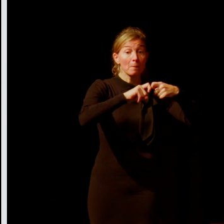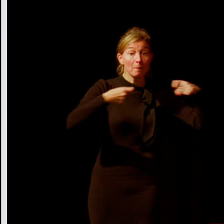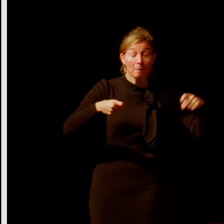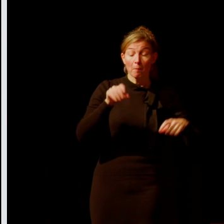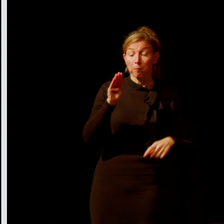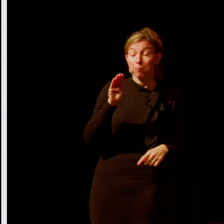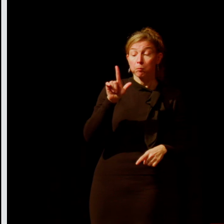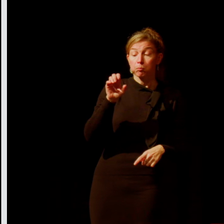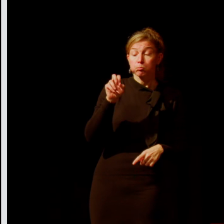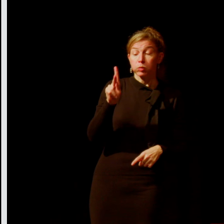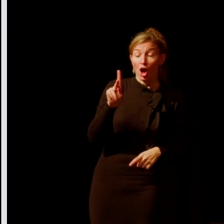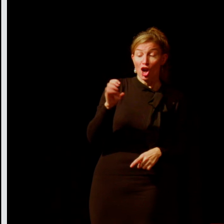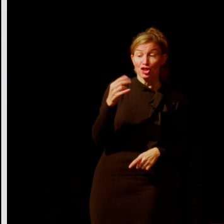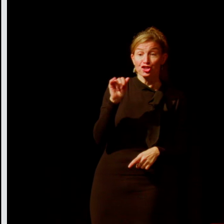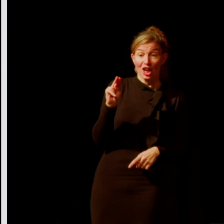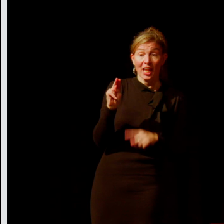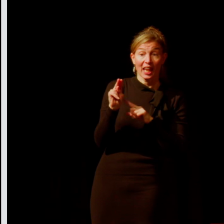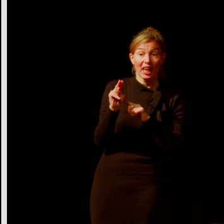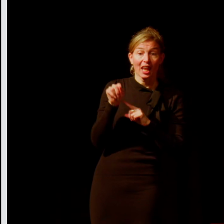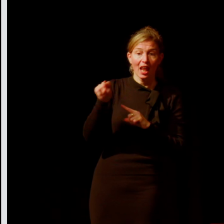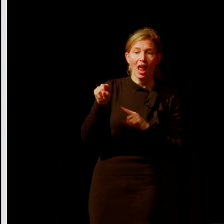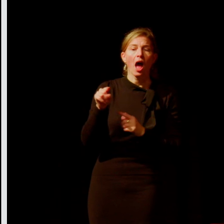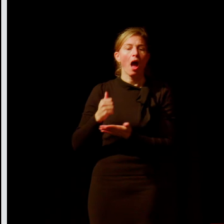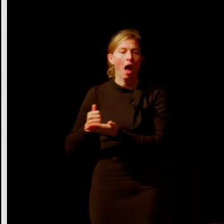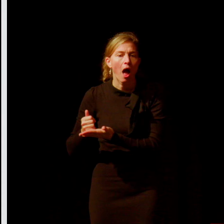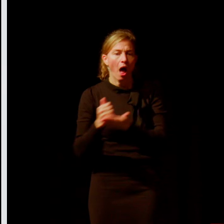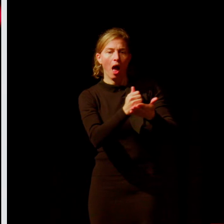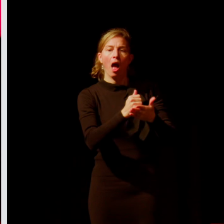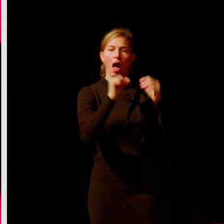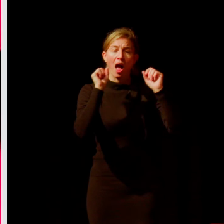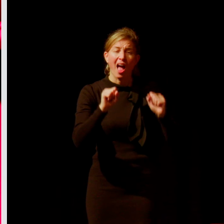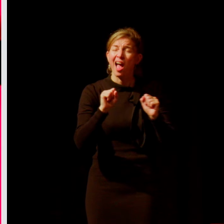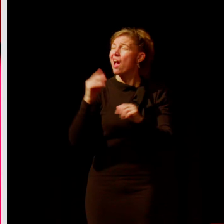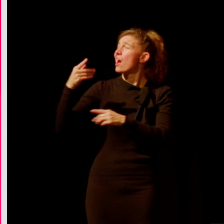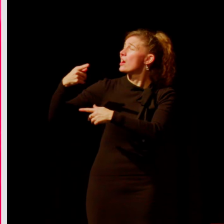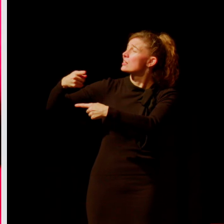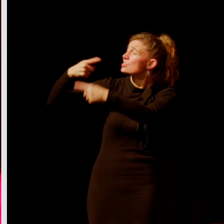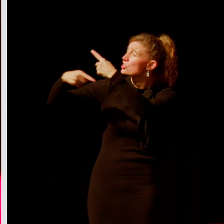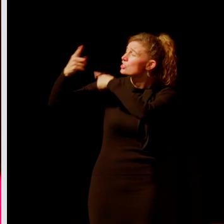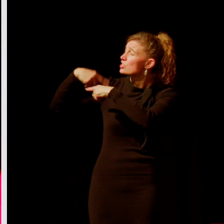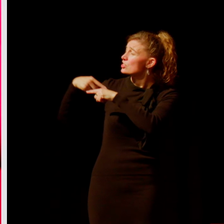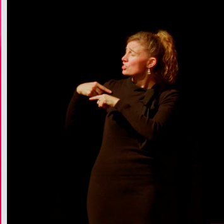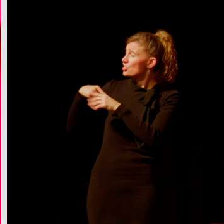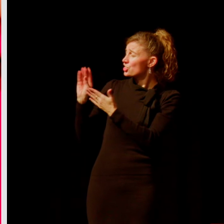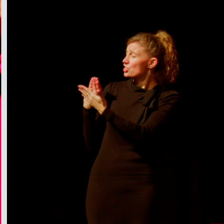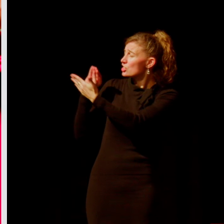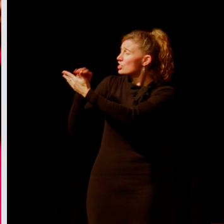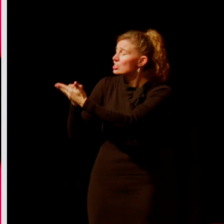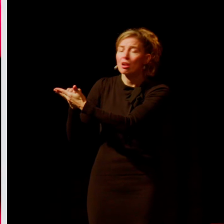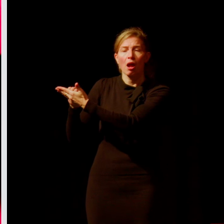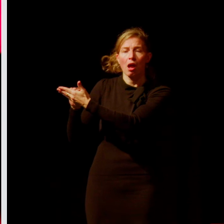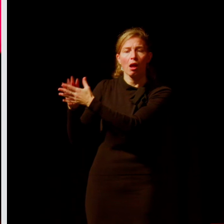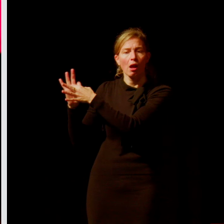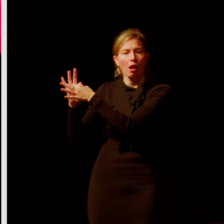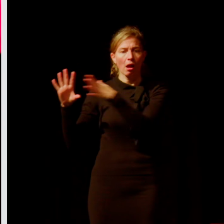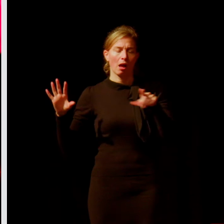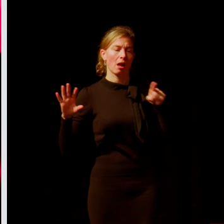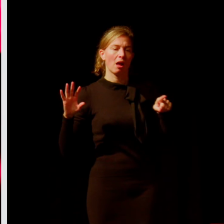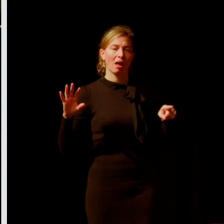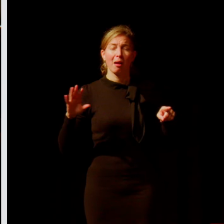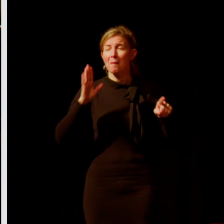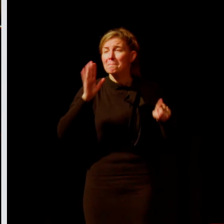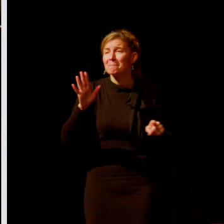opportunities, freeing her from the traditional process of becoming a state-issued ID.